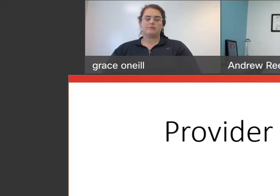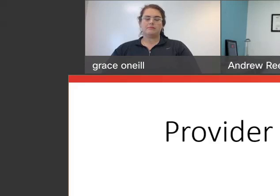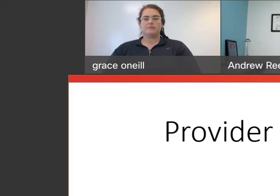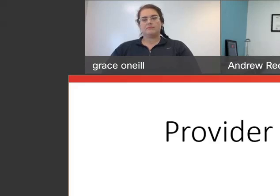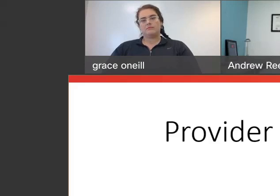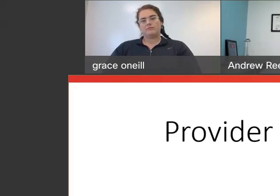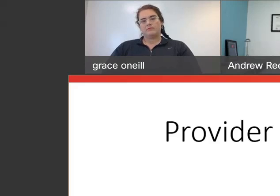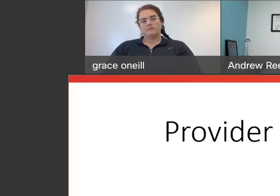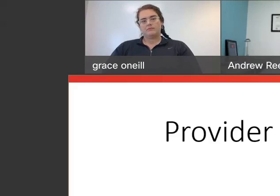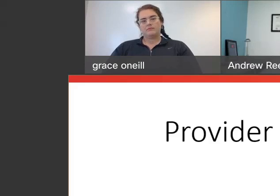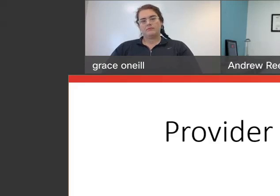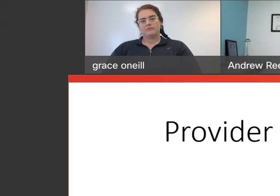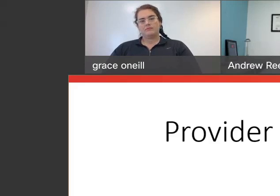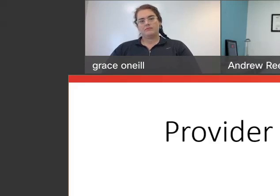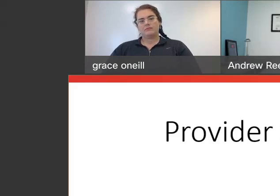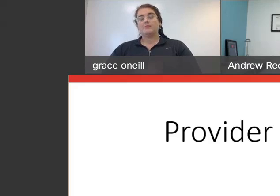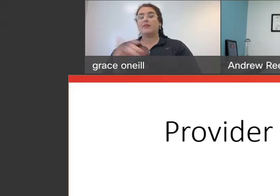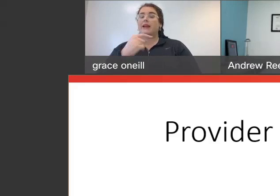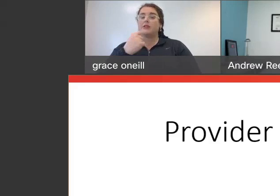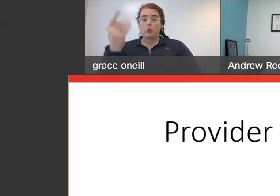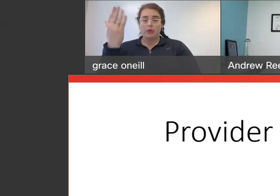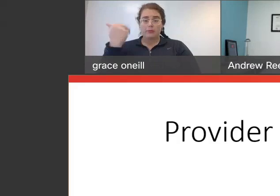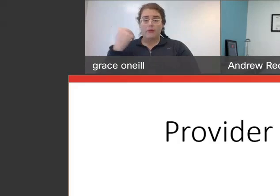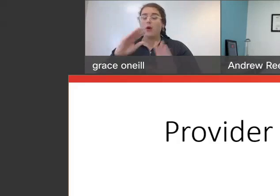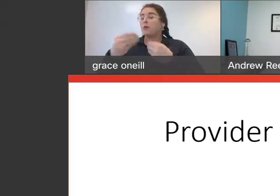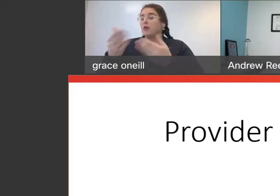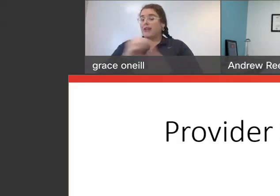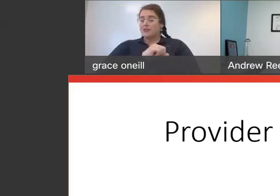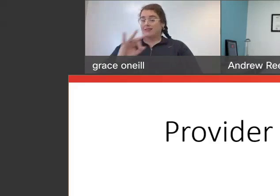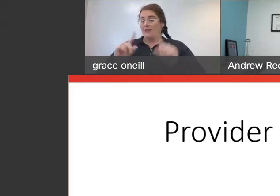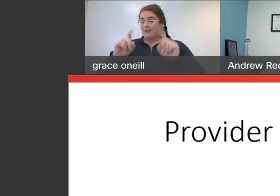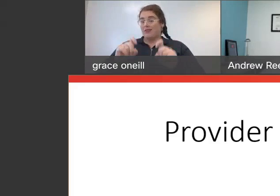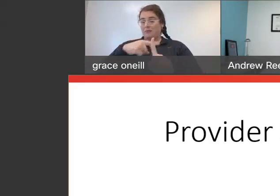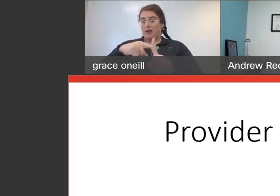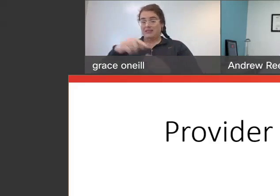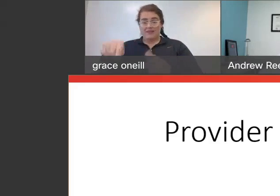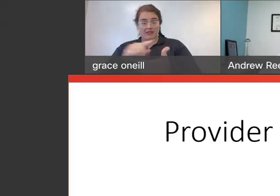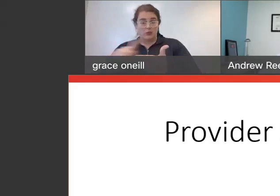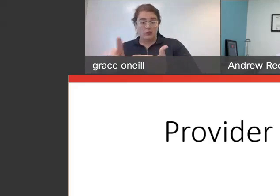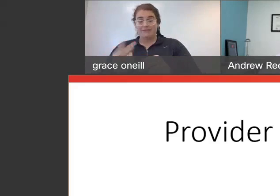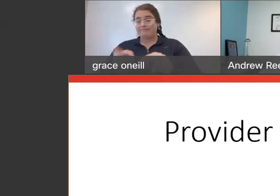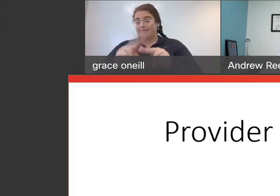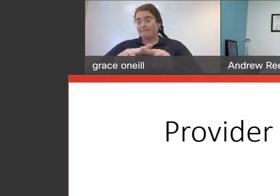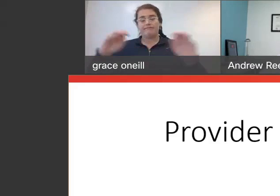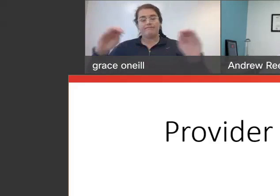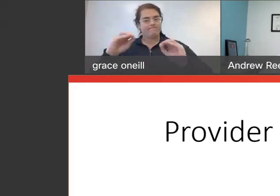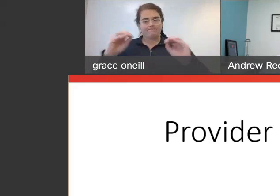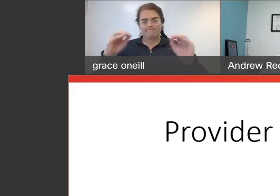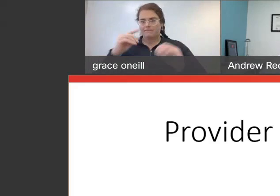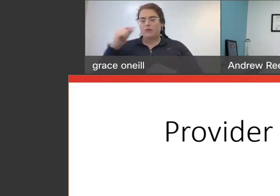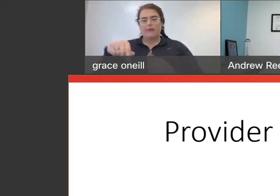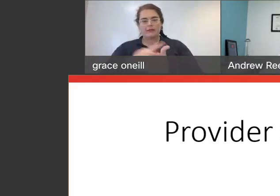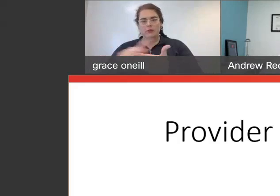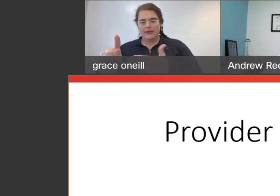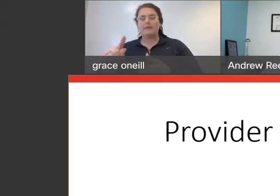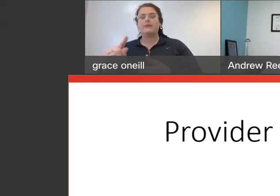As I indicated before, provider staff testing positive. We had no additional provider staff test positive in the past week. So there